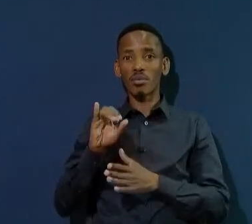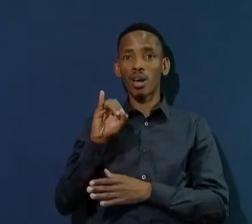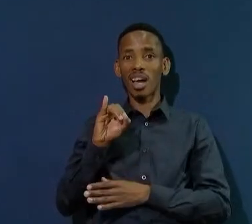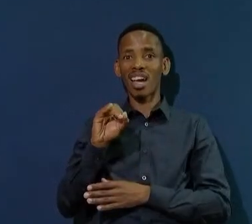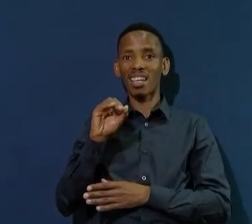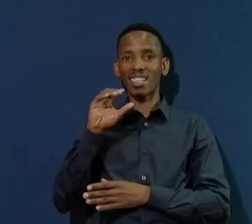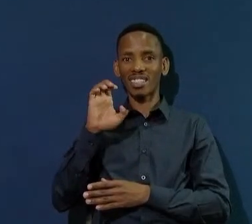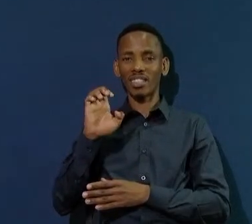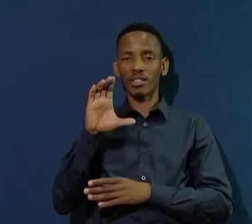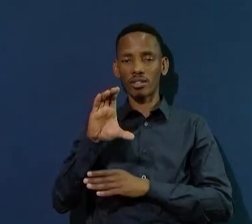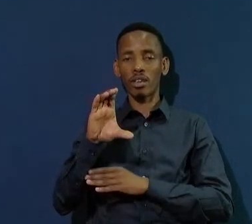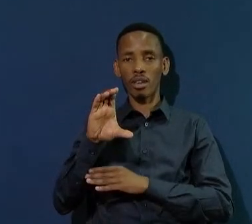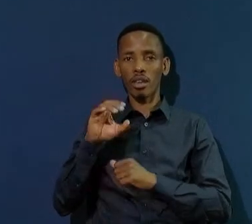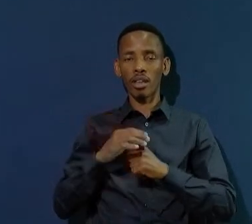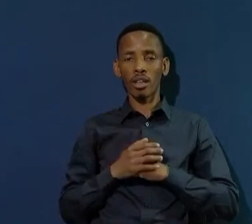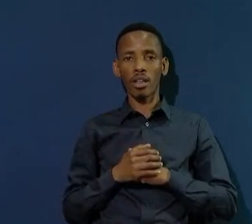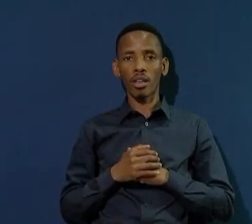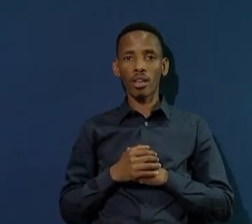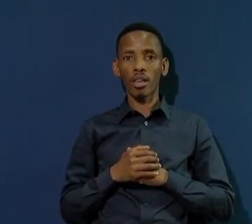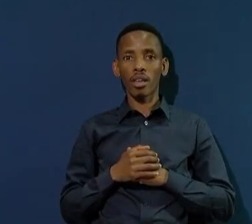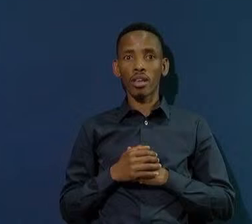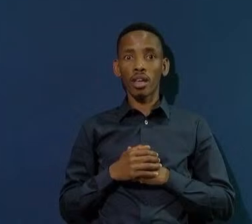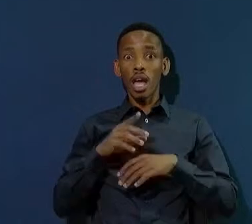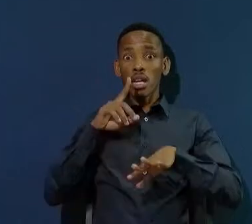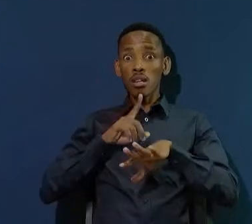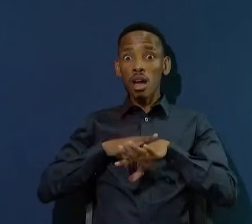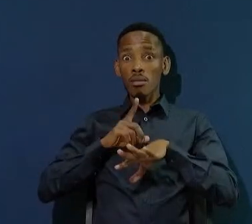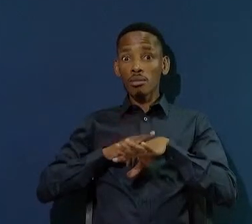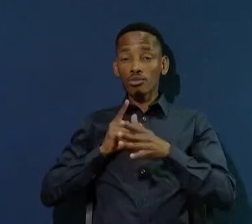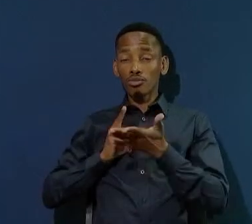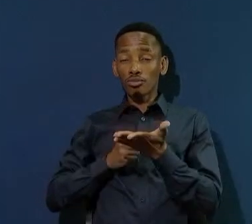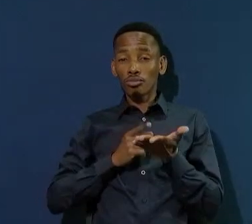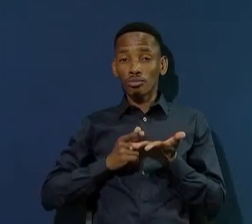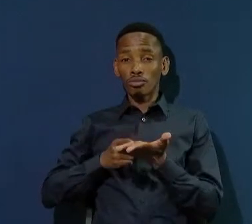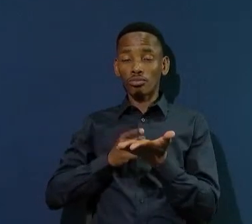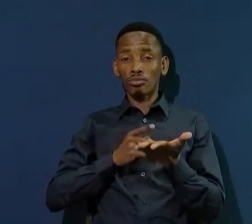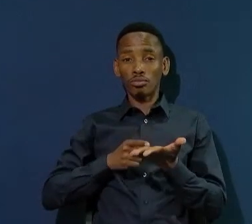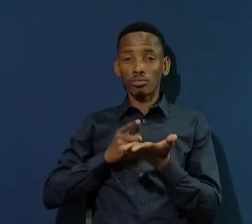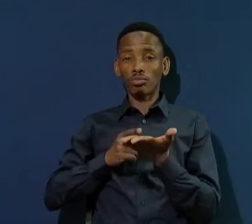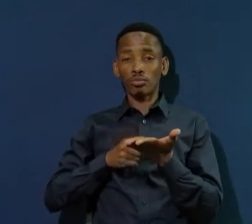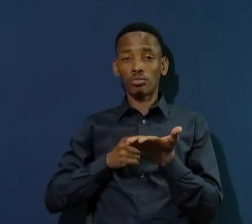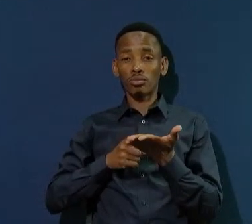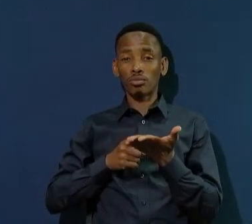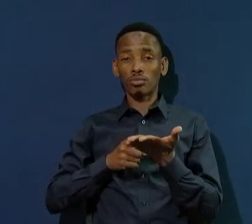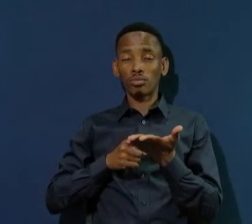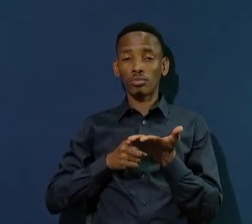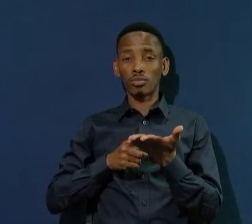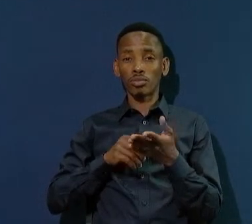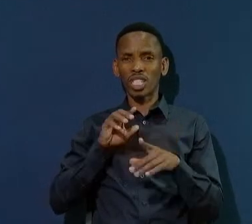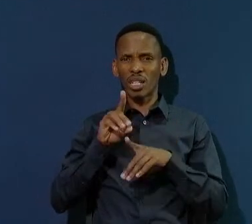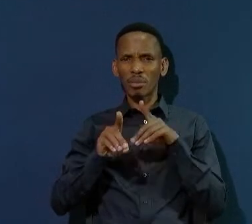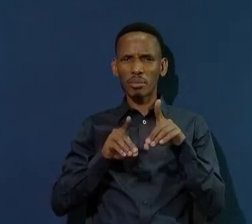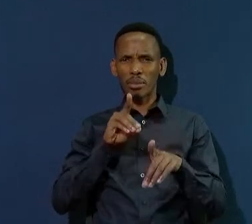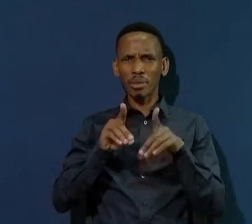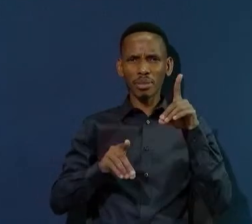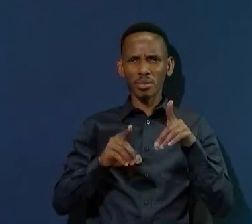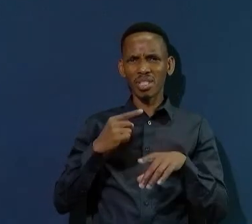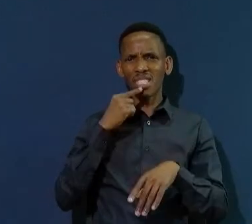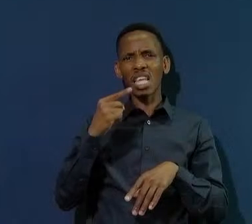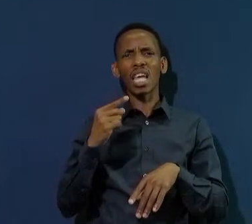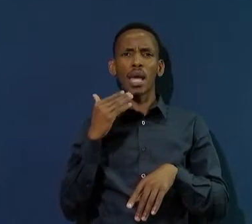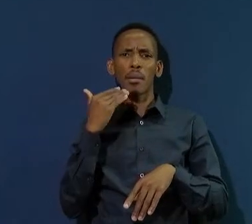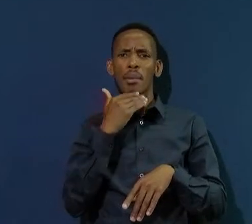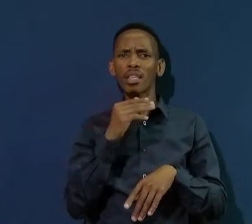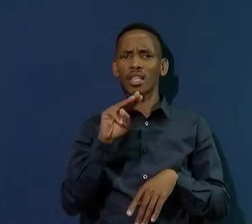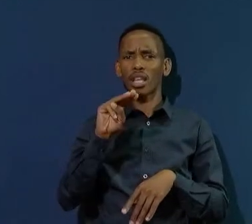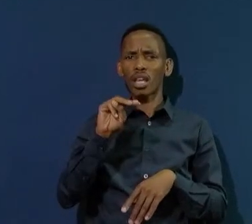IEC. And at the time that we were having the conversation, batho ne ba hale ba bua Re Maroba